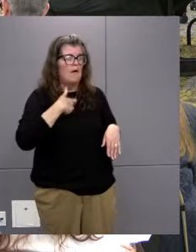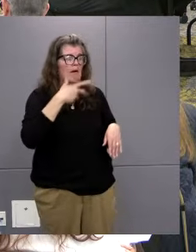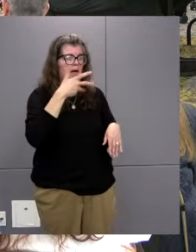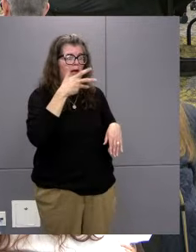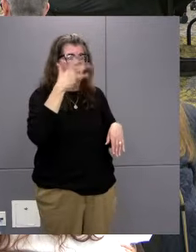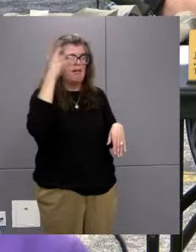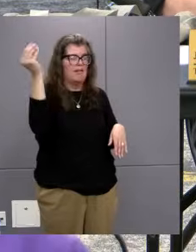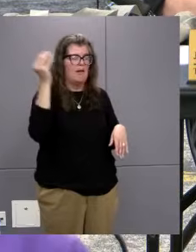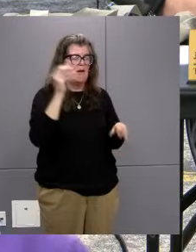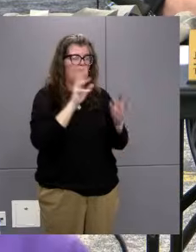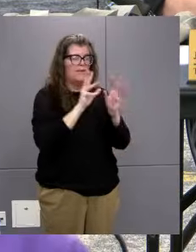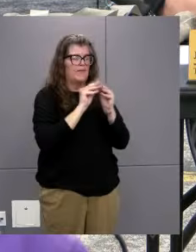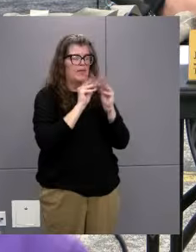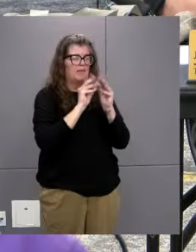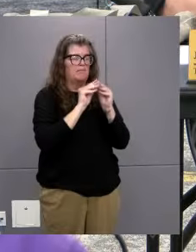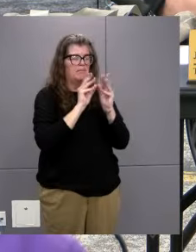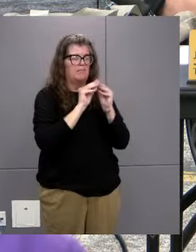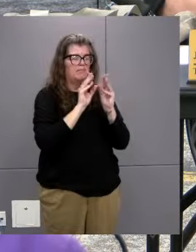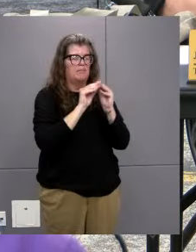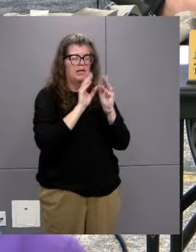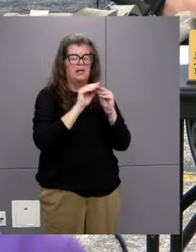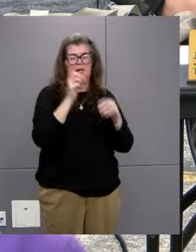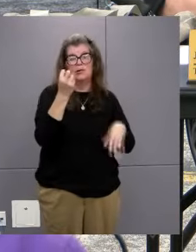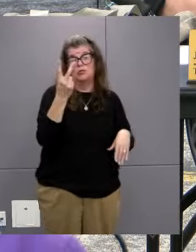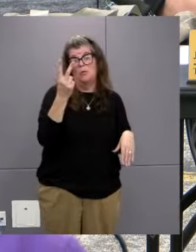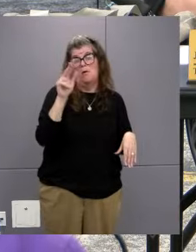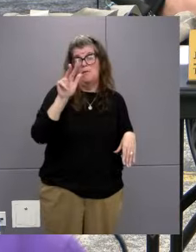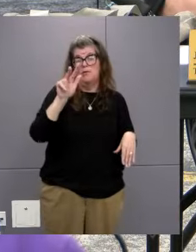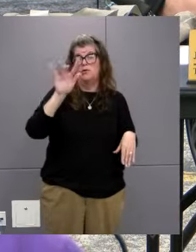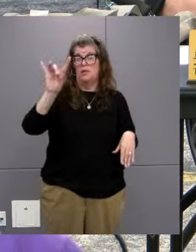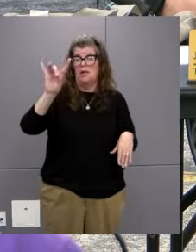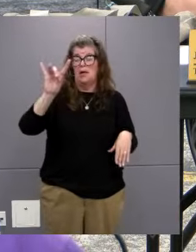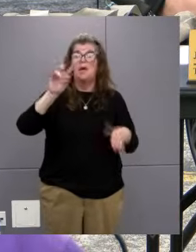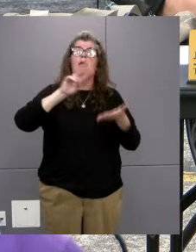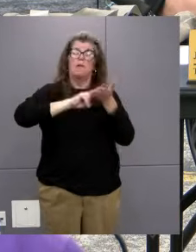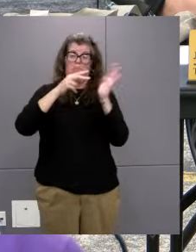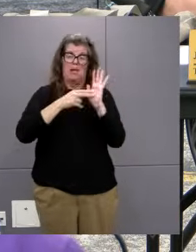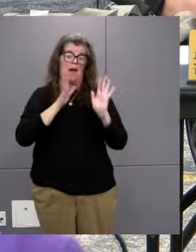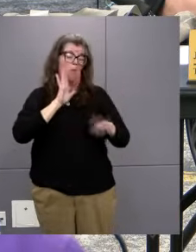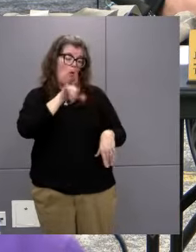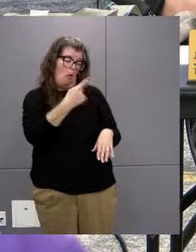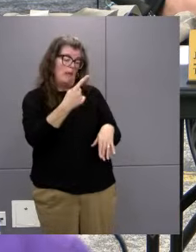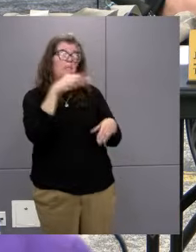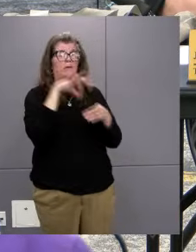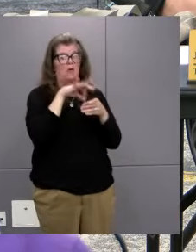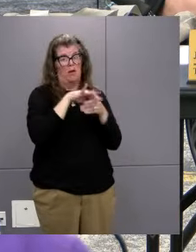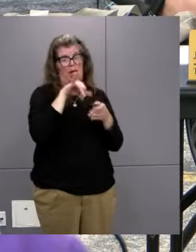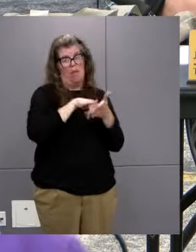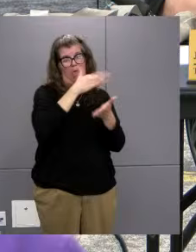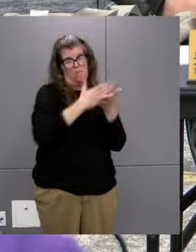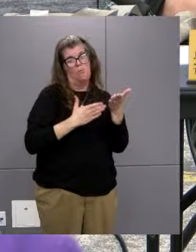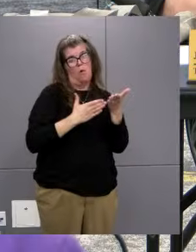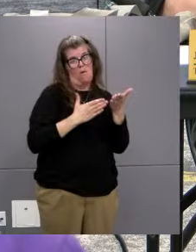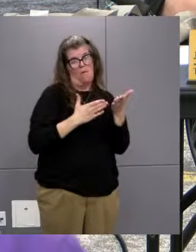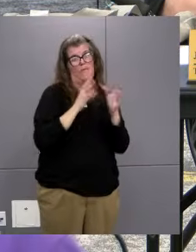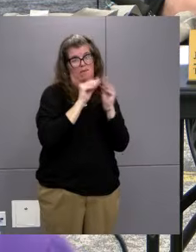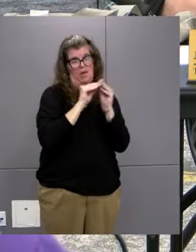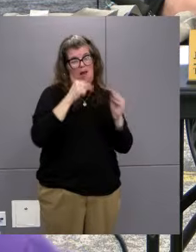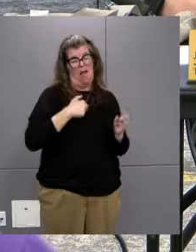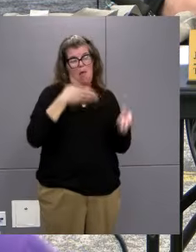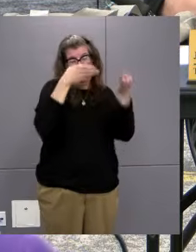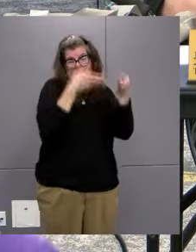12:38, so I'll be voting only on that portion of the meeting that I was there for. Okay. All right, any other?